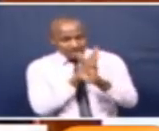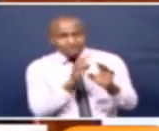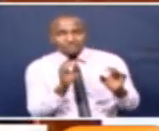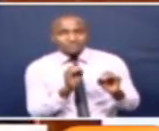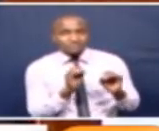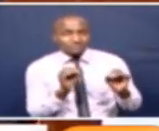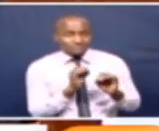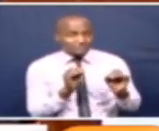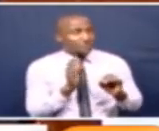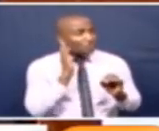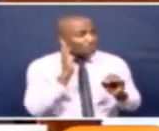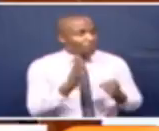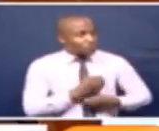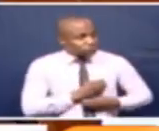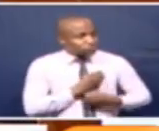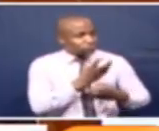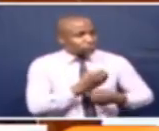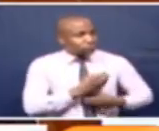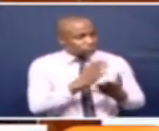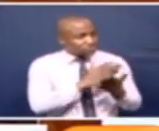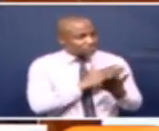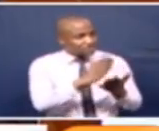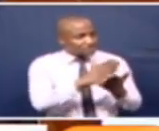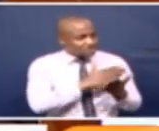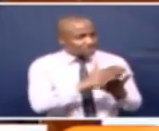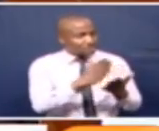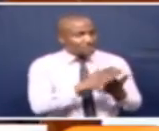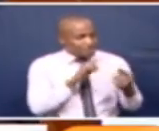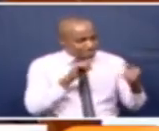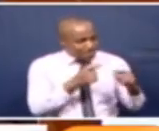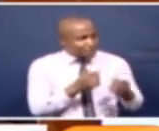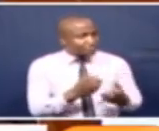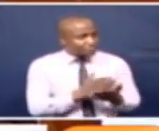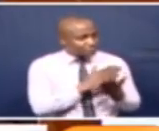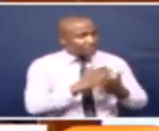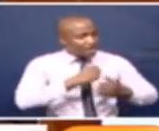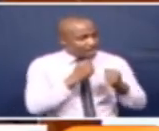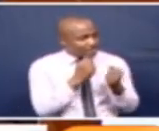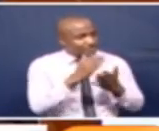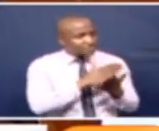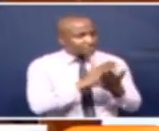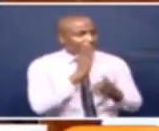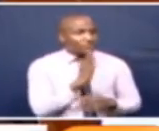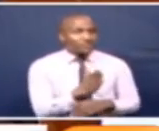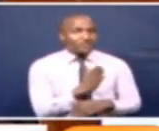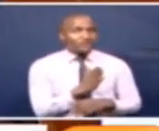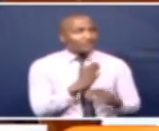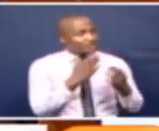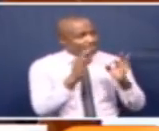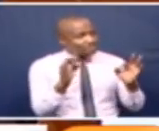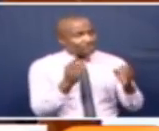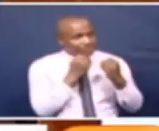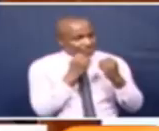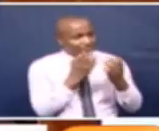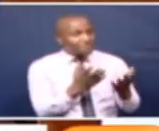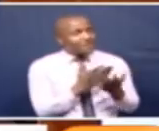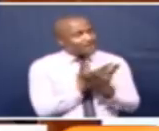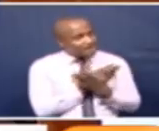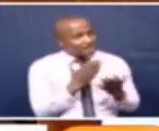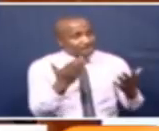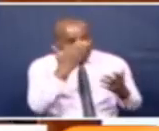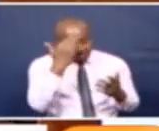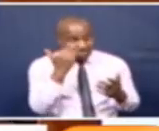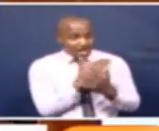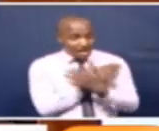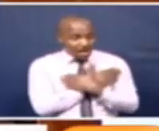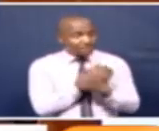from you. They'll always share their pains, they'll share their happiness, and they'll be free to tell you anything, because a friend,